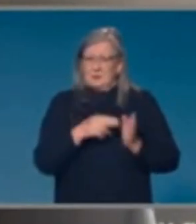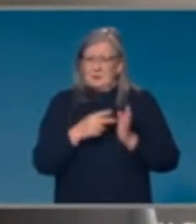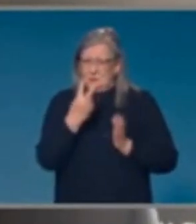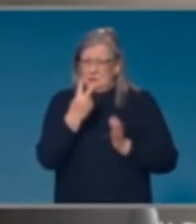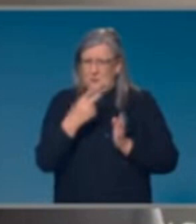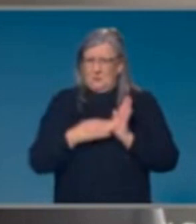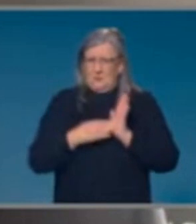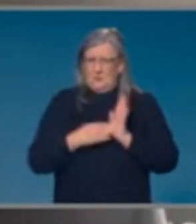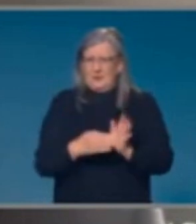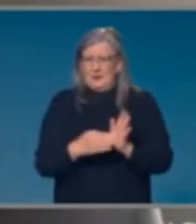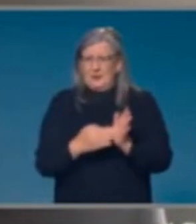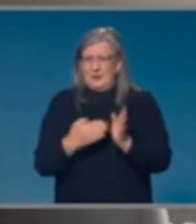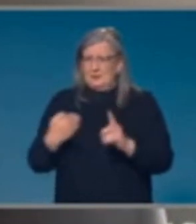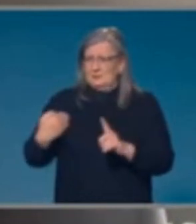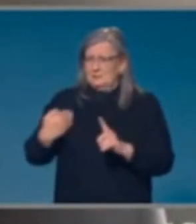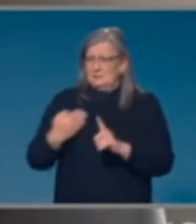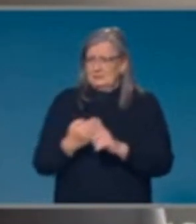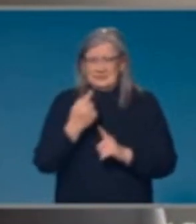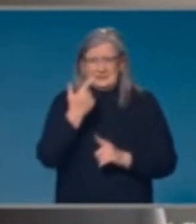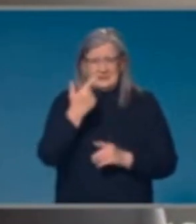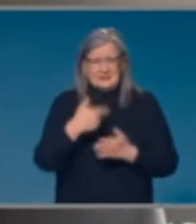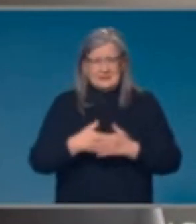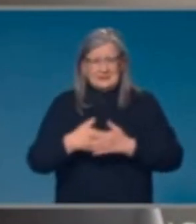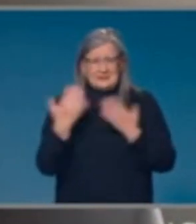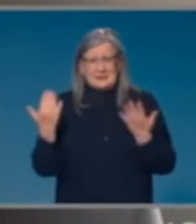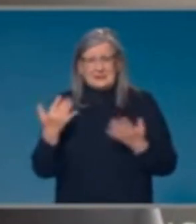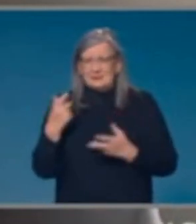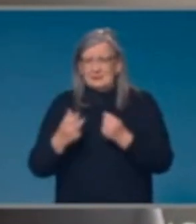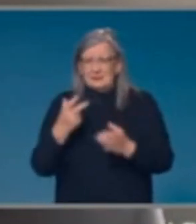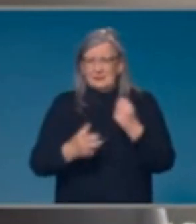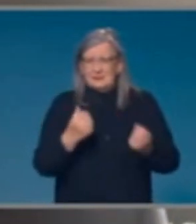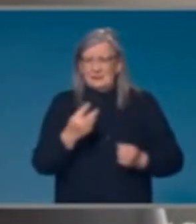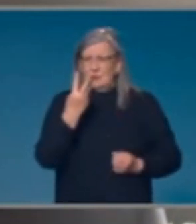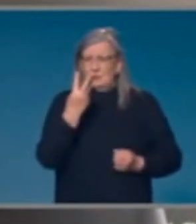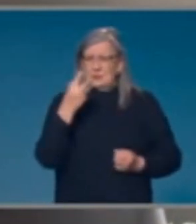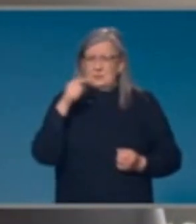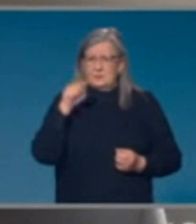7 days, 3.8 million vaccinations in 14 days,